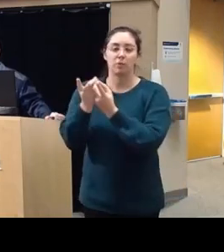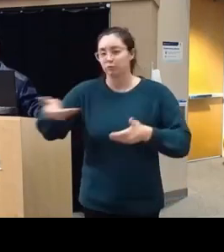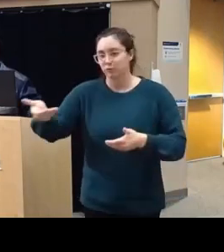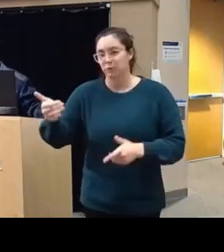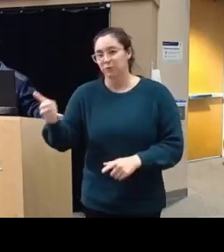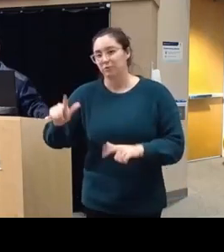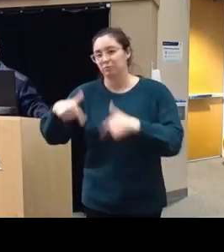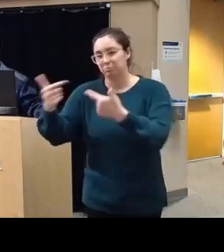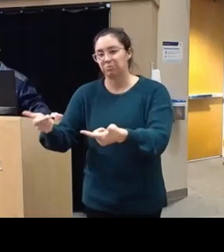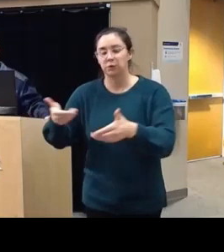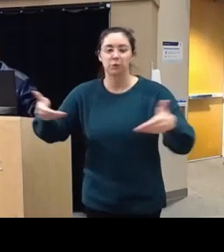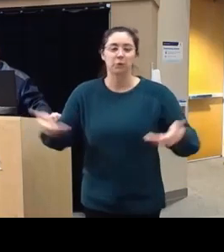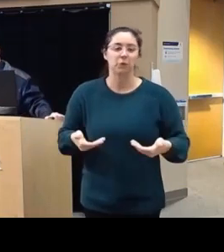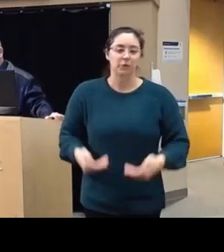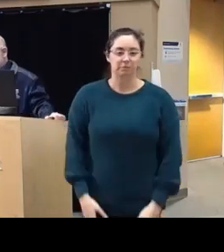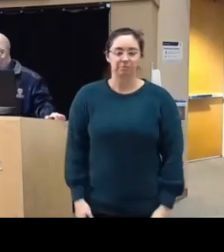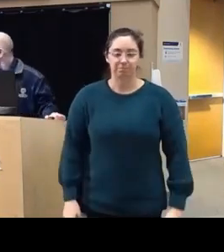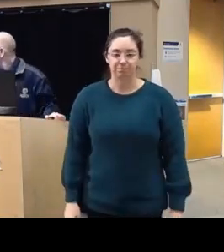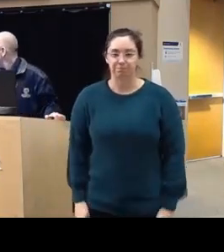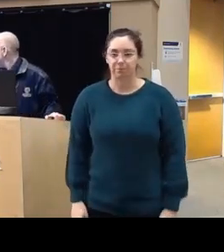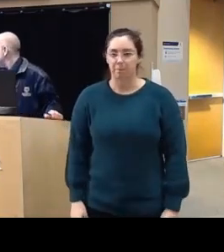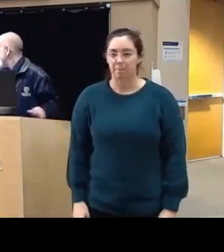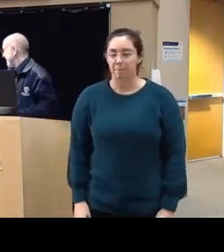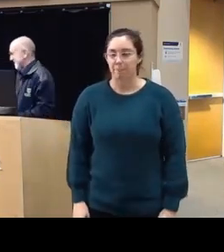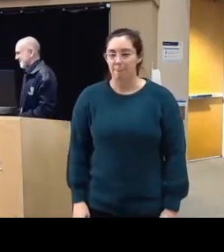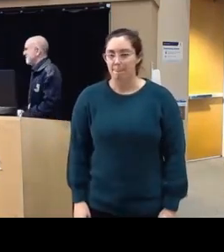it over to her to introduce her.